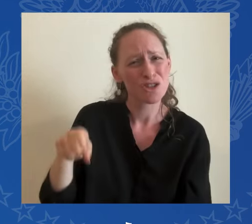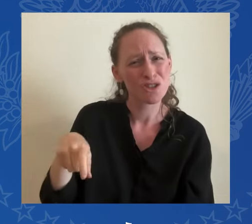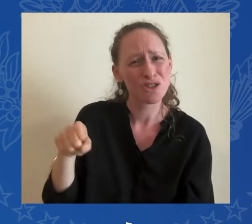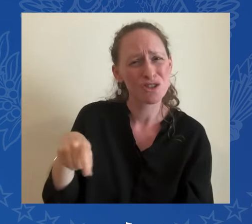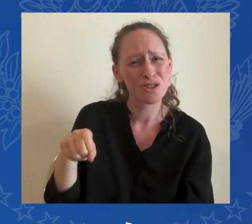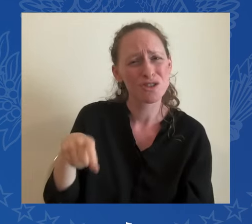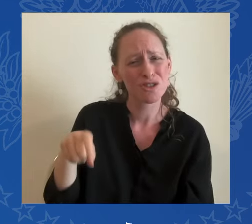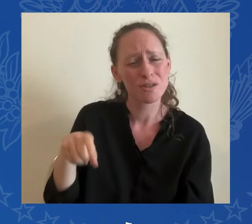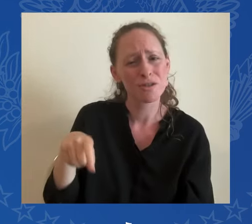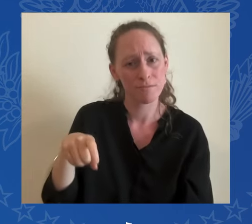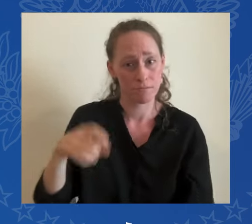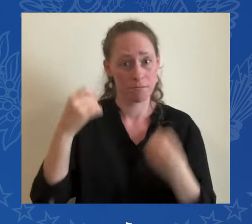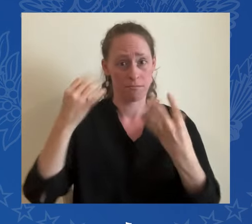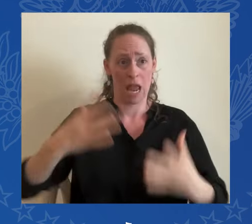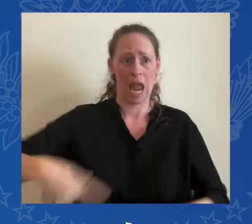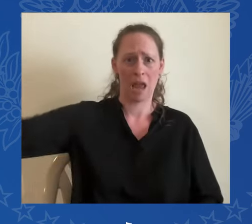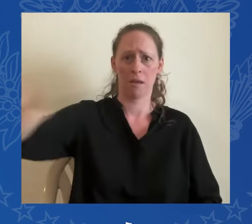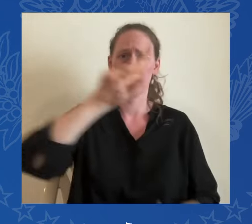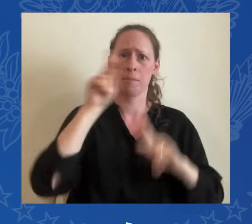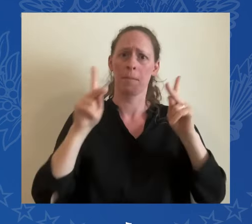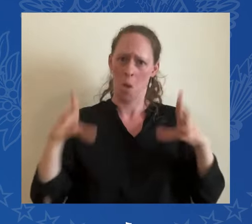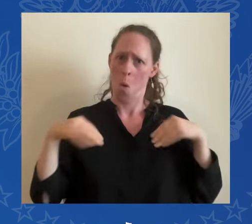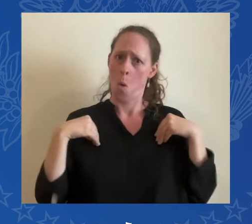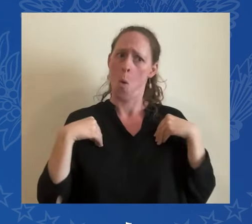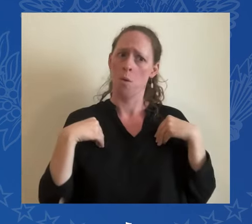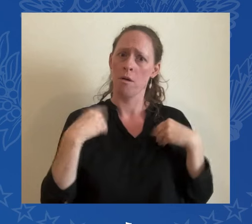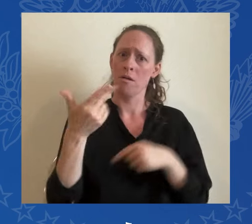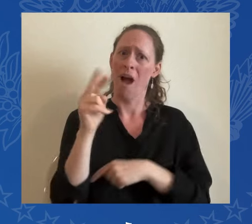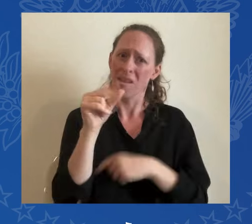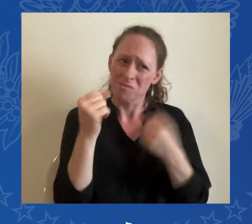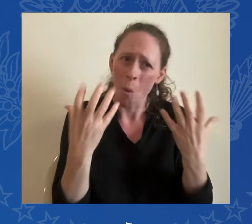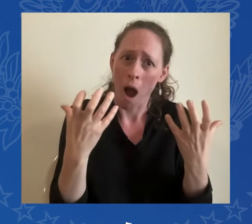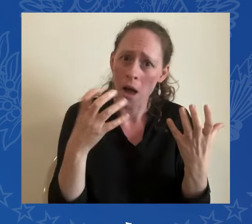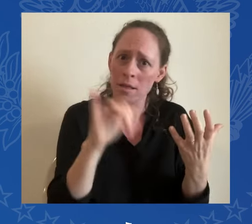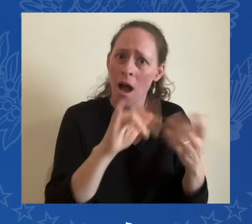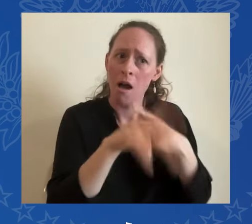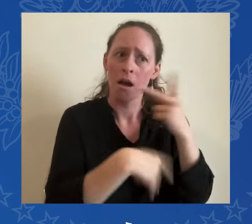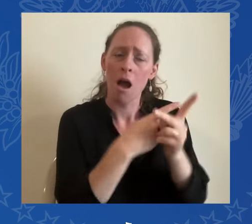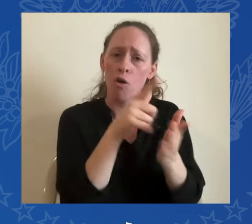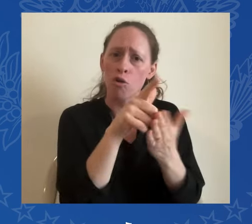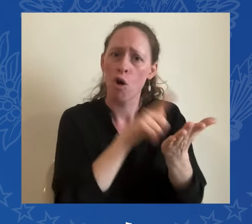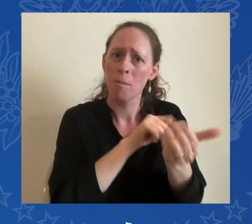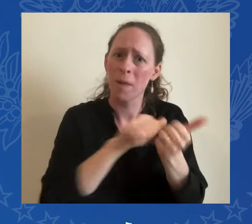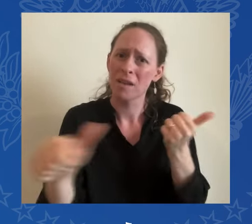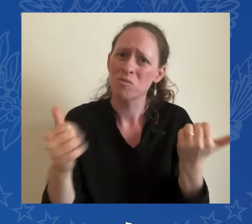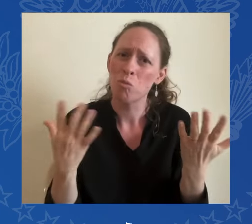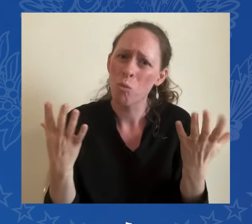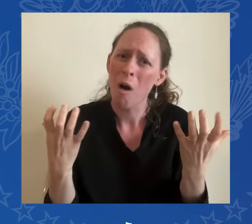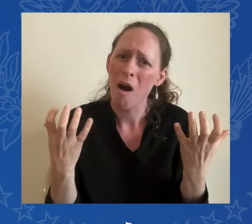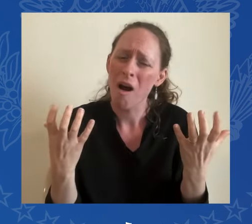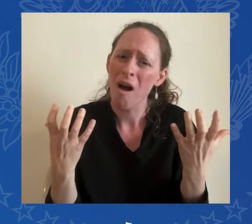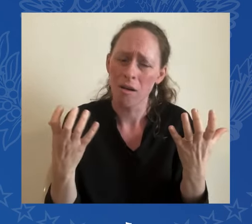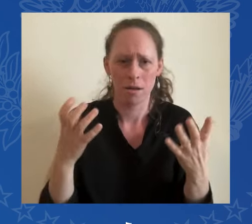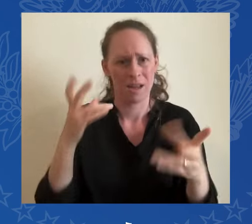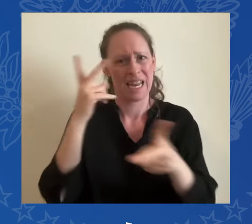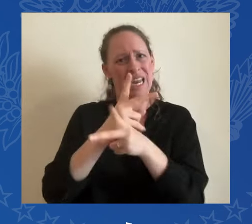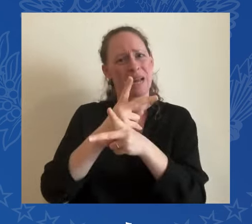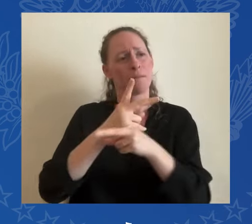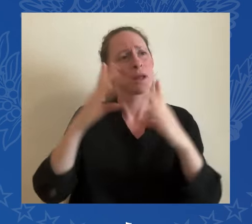safe. So it's time to act. It's time to act. It's time to make our voices